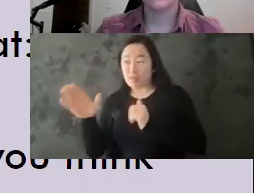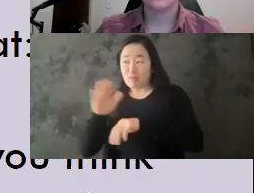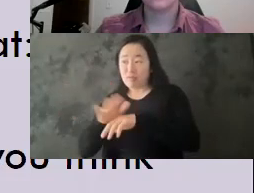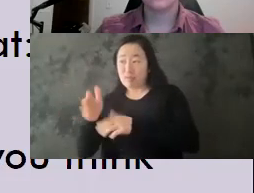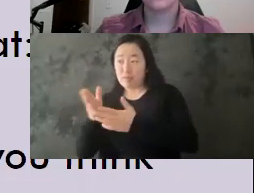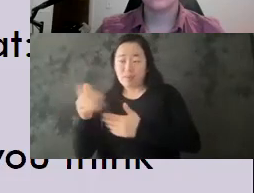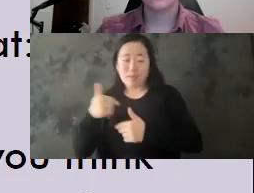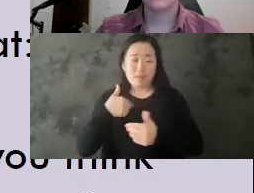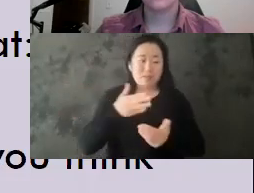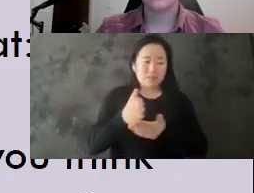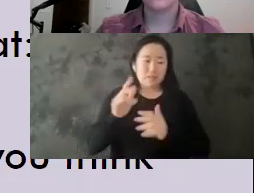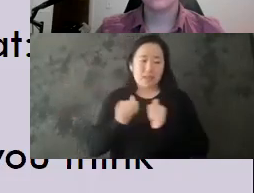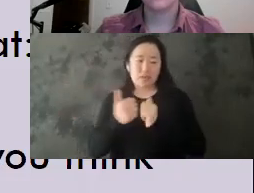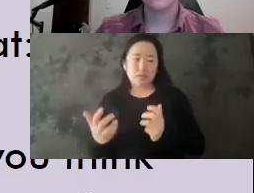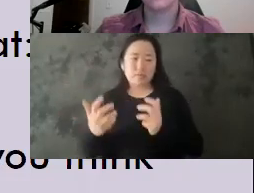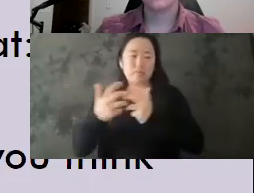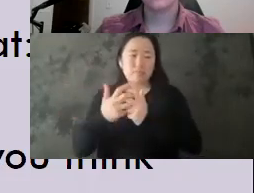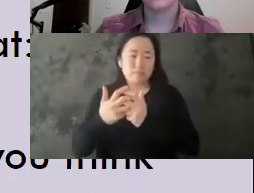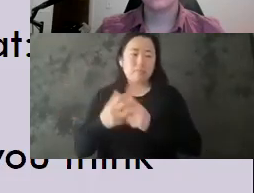different times.